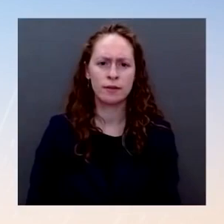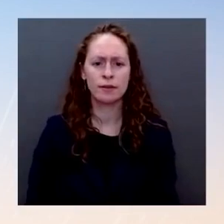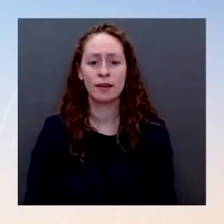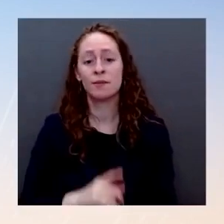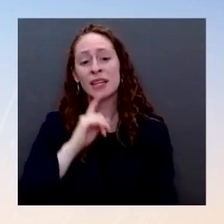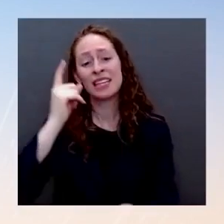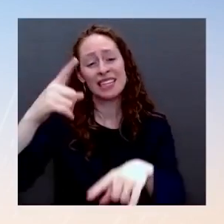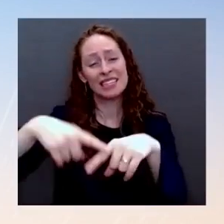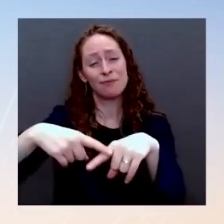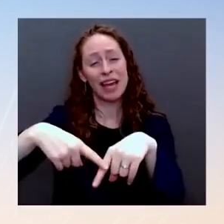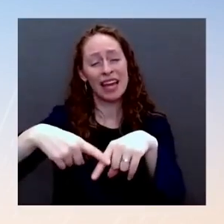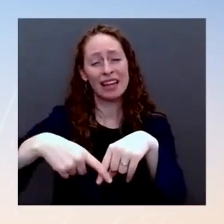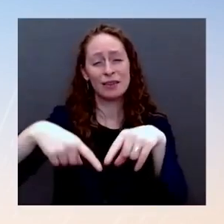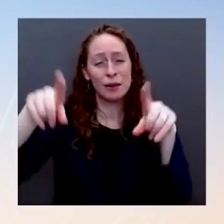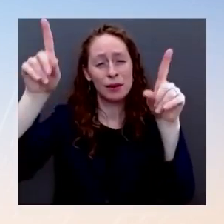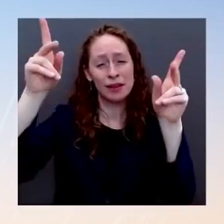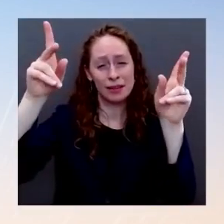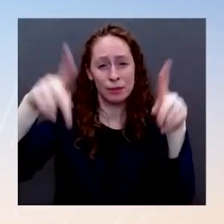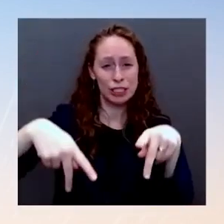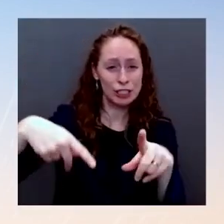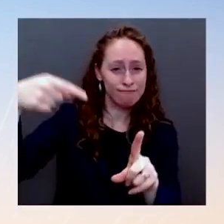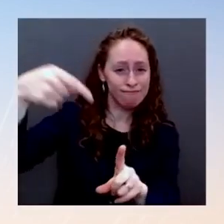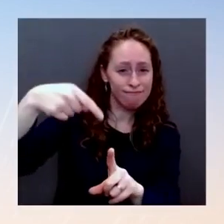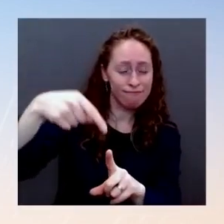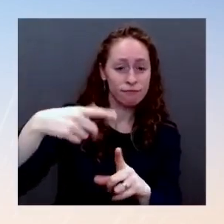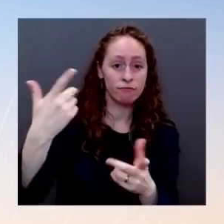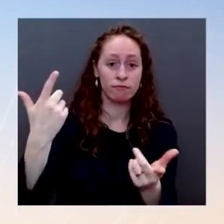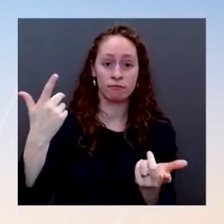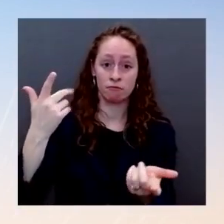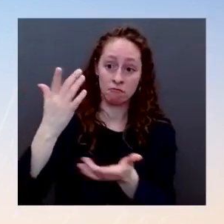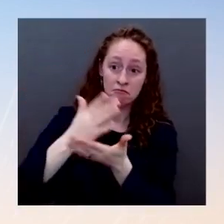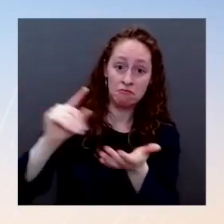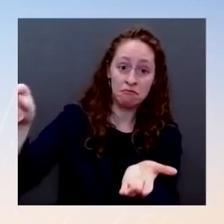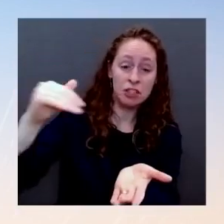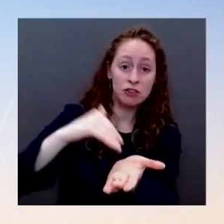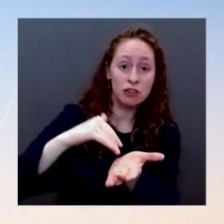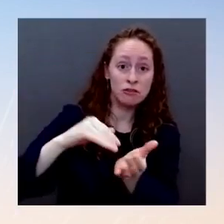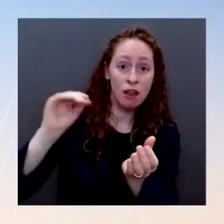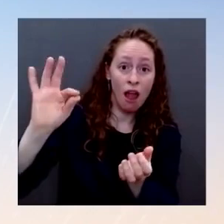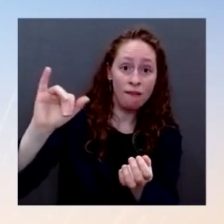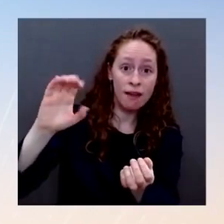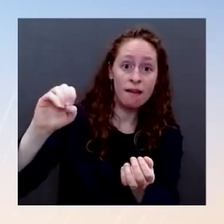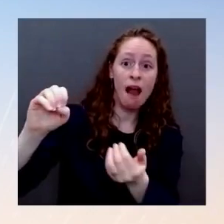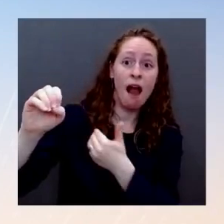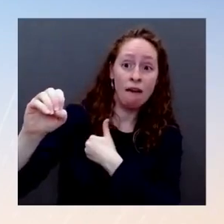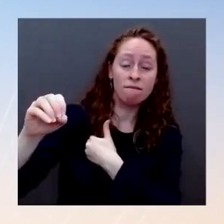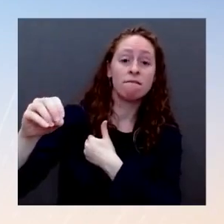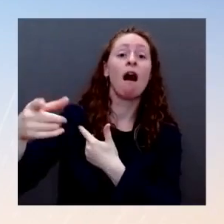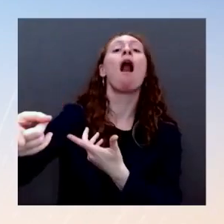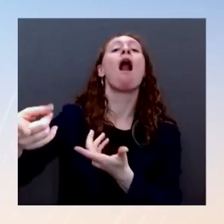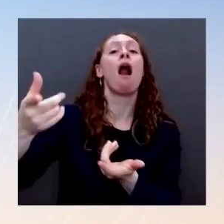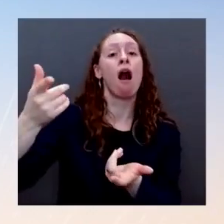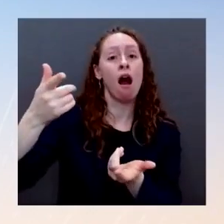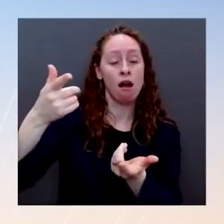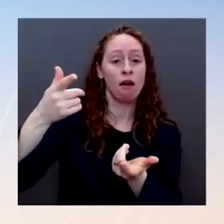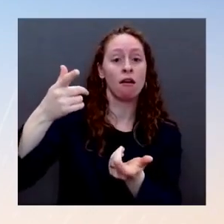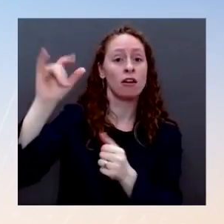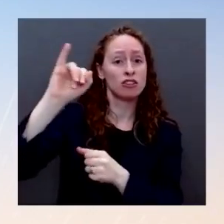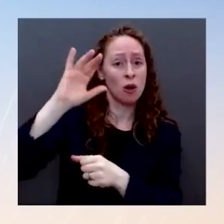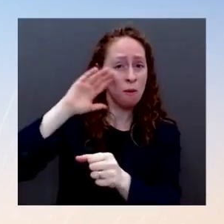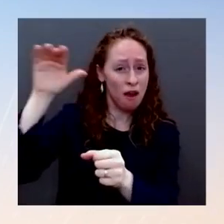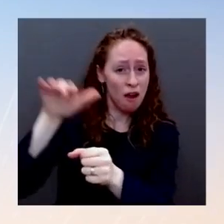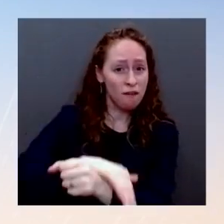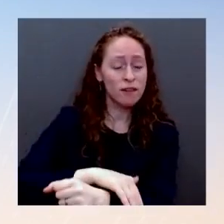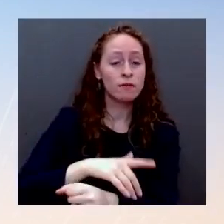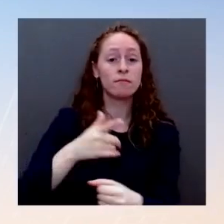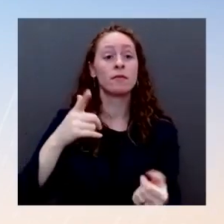has health insurance, that's something that you can go do. Everyone does not have health insurance. There are community health centers, rural health centers. You can go look